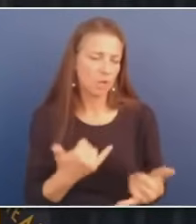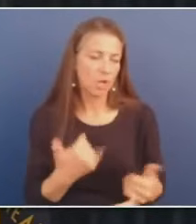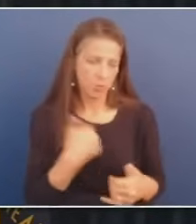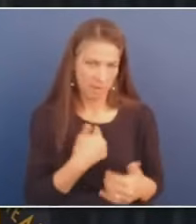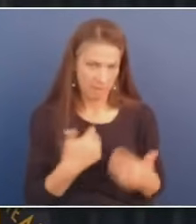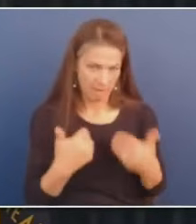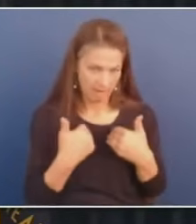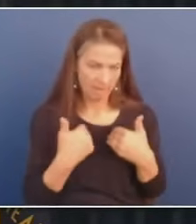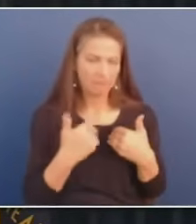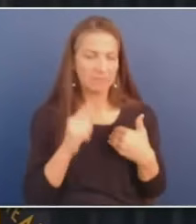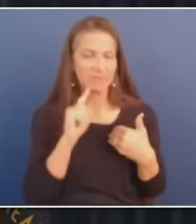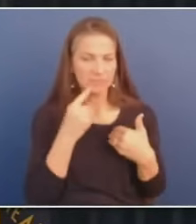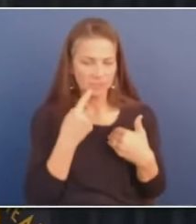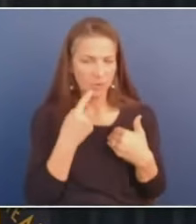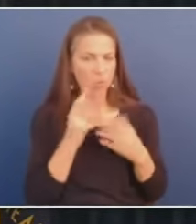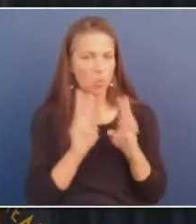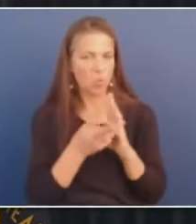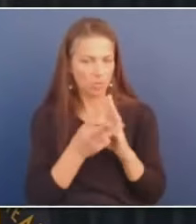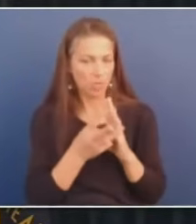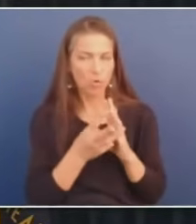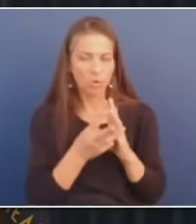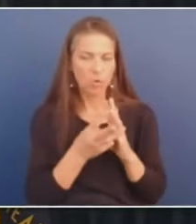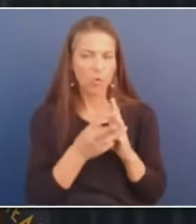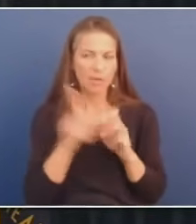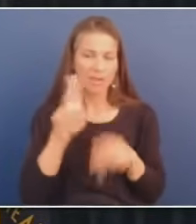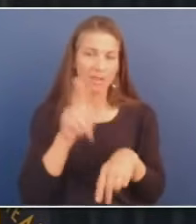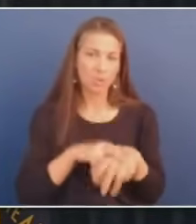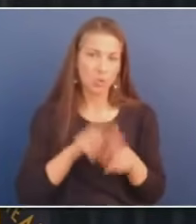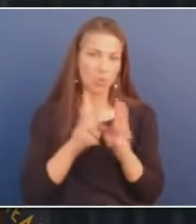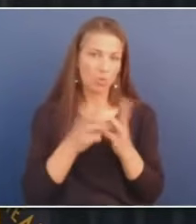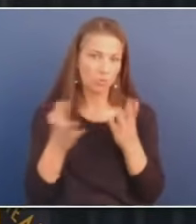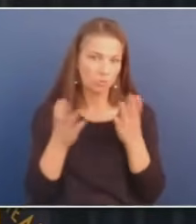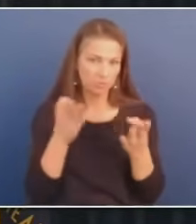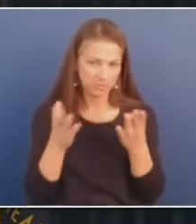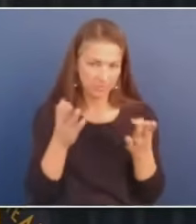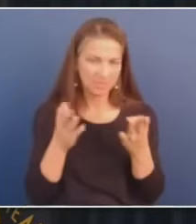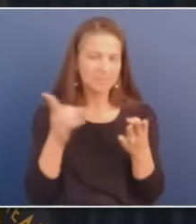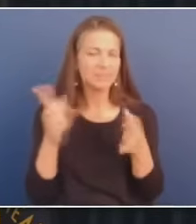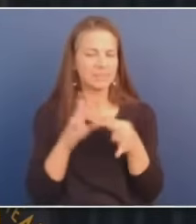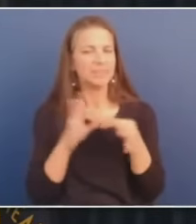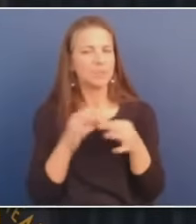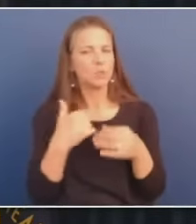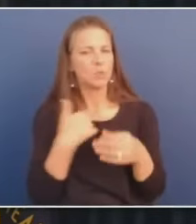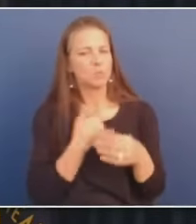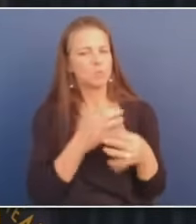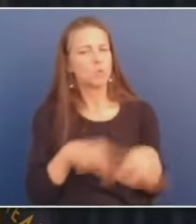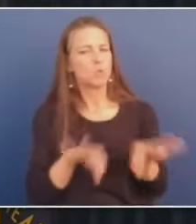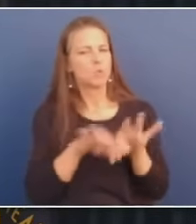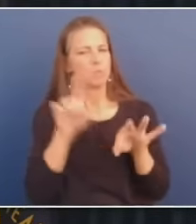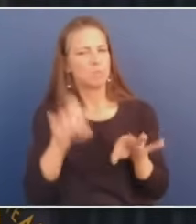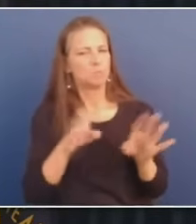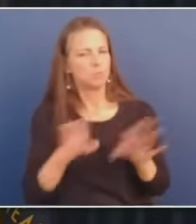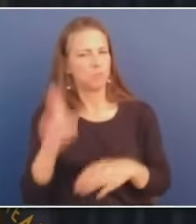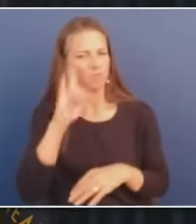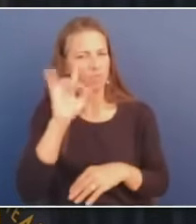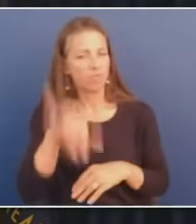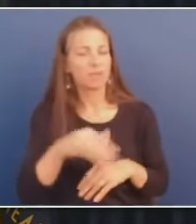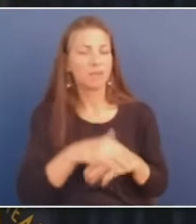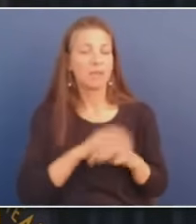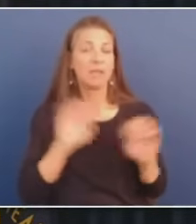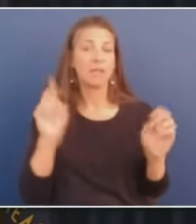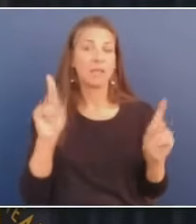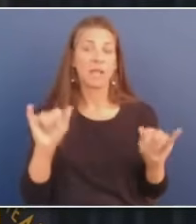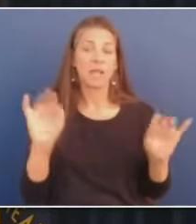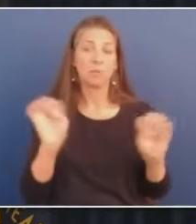weather event, according to all our partners at the National Weather Service, and it is important that we prepare. Kentucky Emergency Management is going to